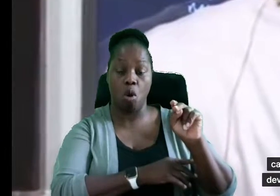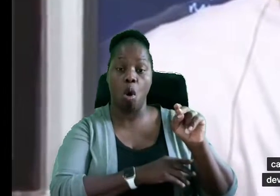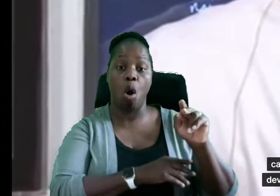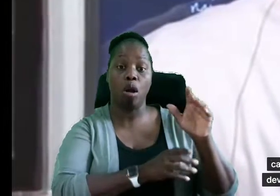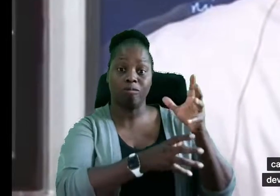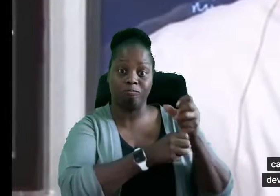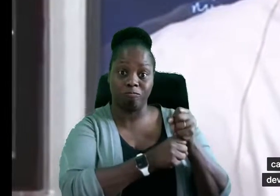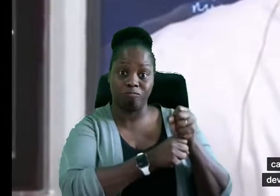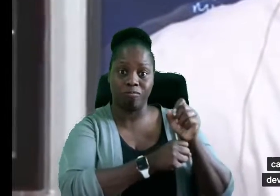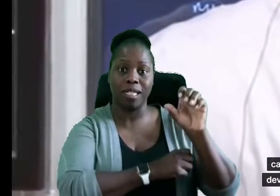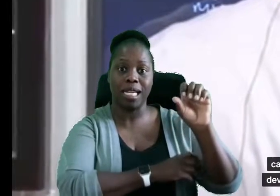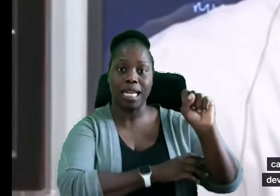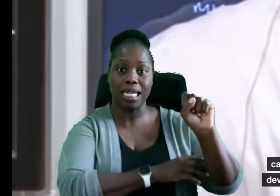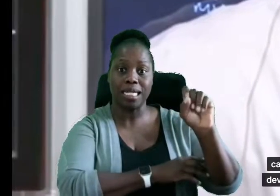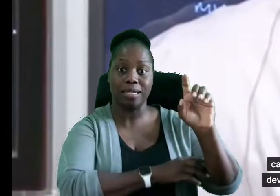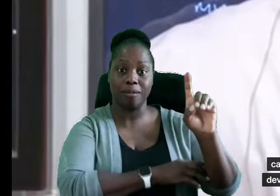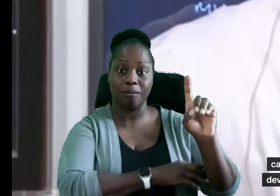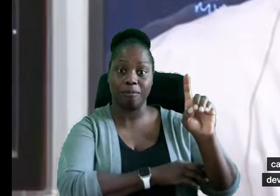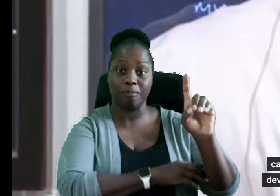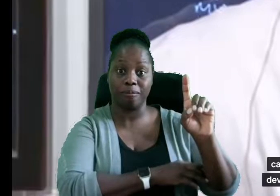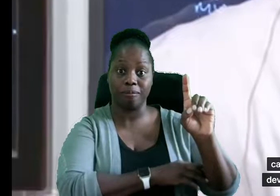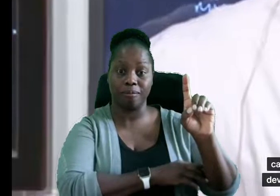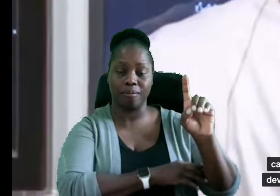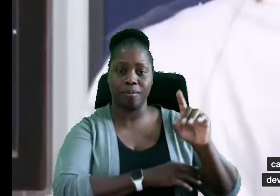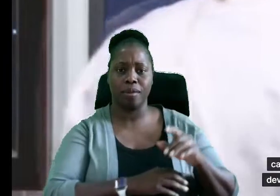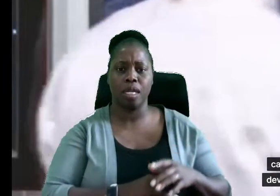Standard deviation.